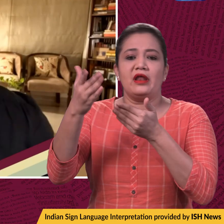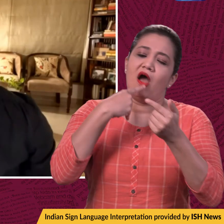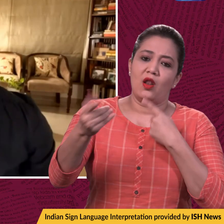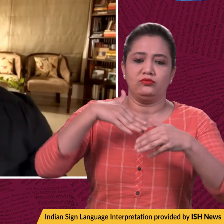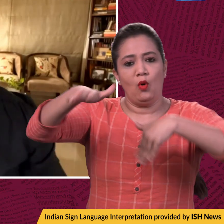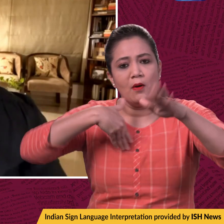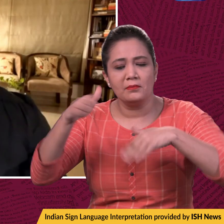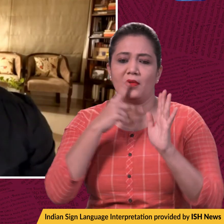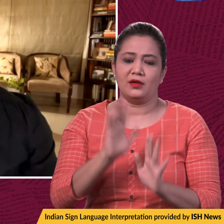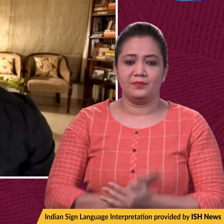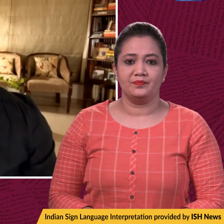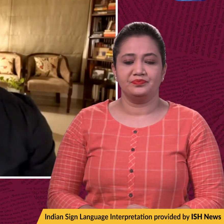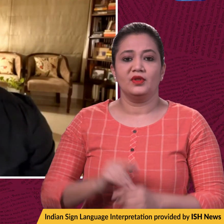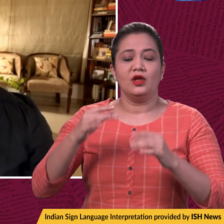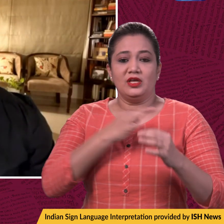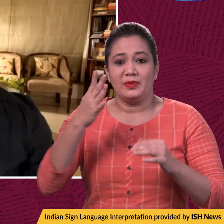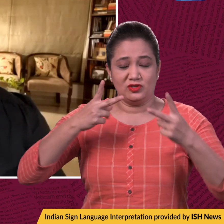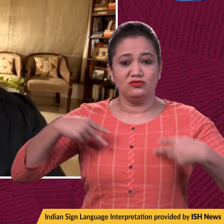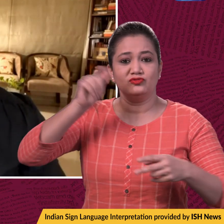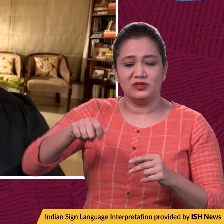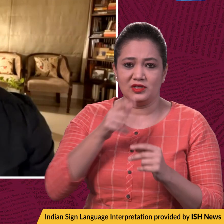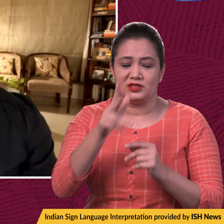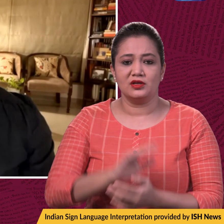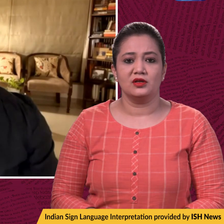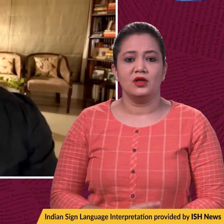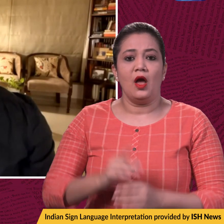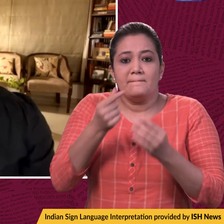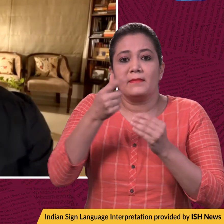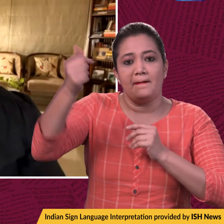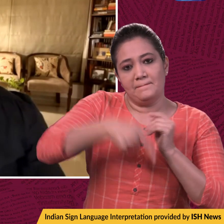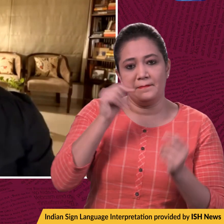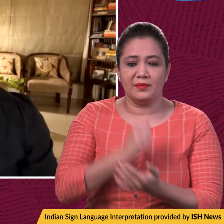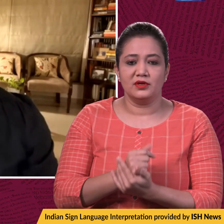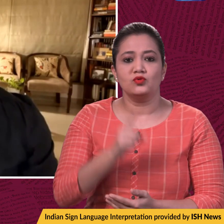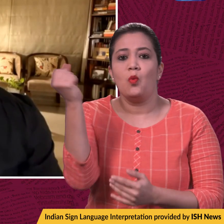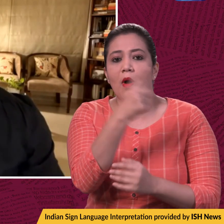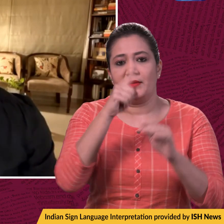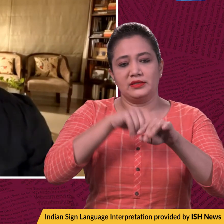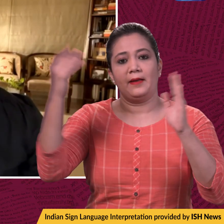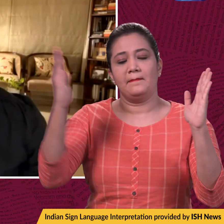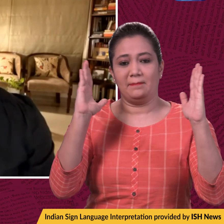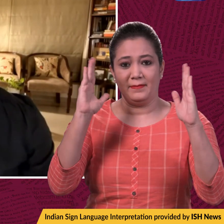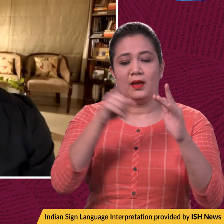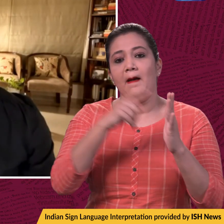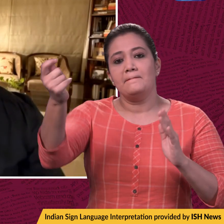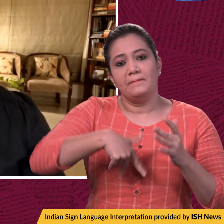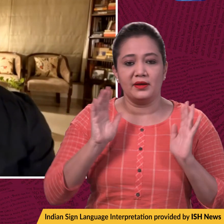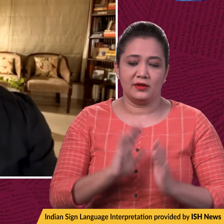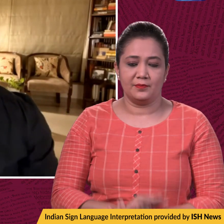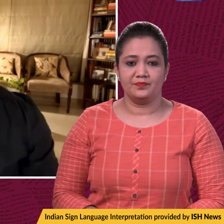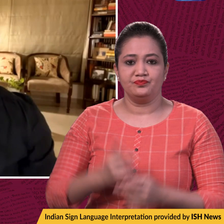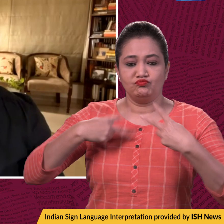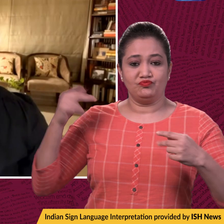relatives. Special Judge Dinesh E. Kotalikar allowed her release on a cash bail with a time of 1 month to submit securities.